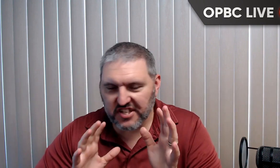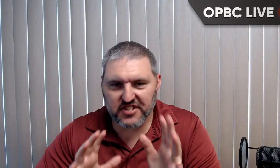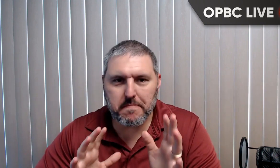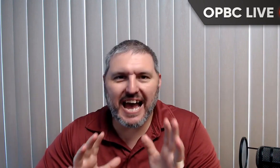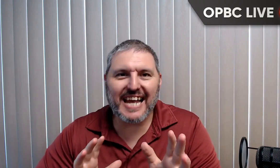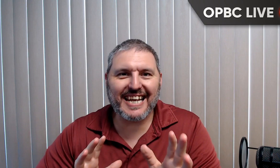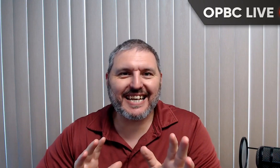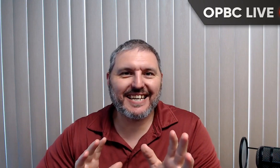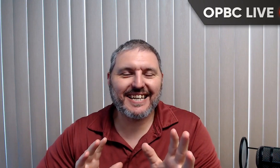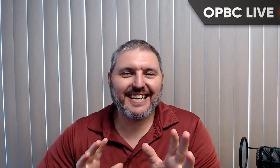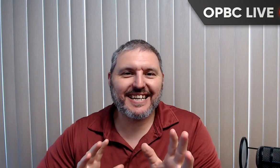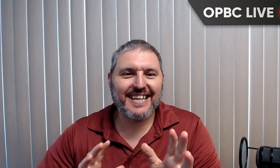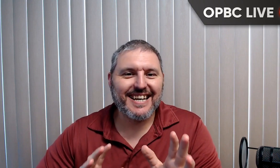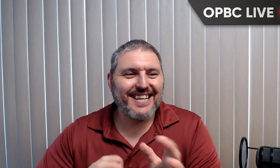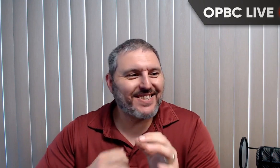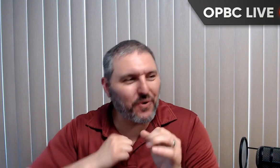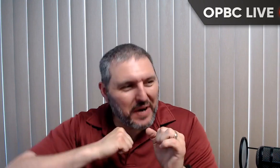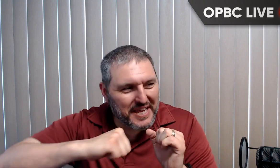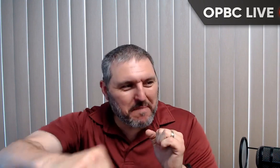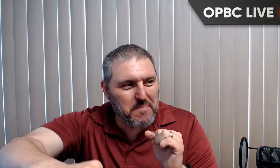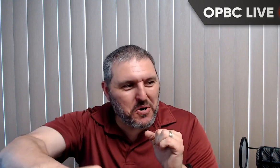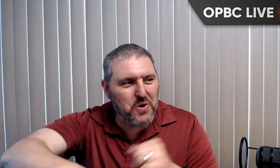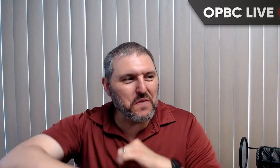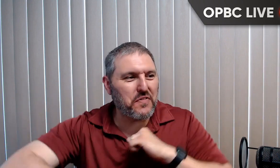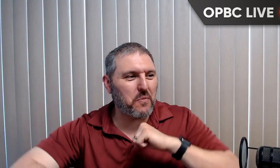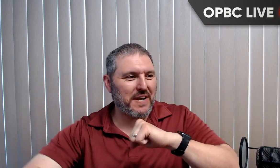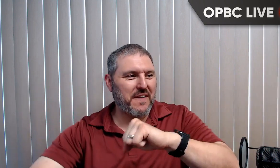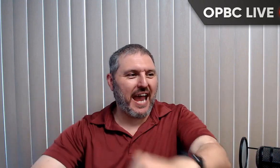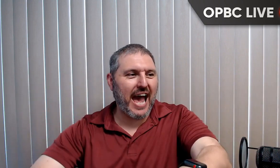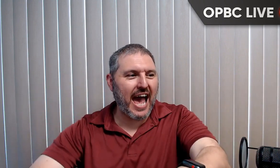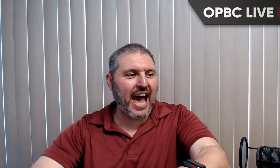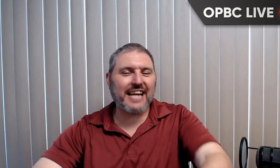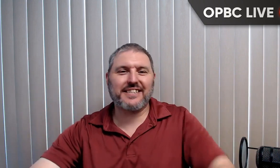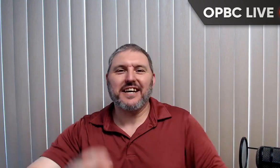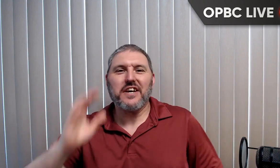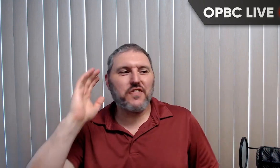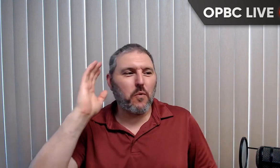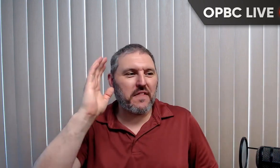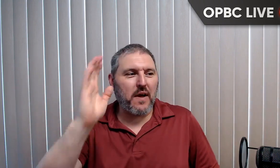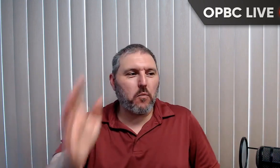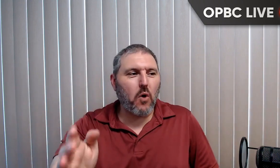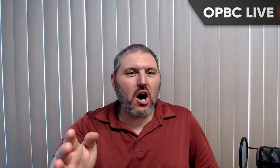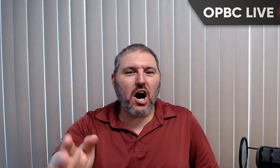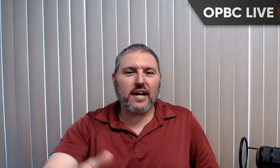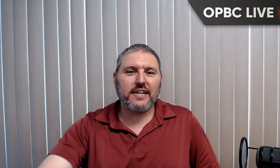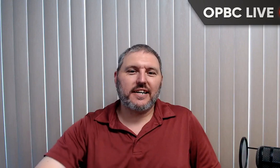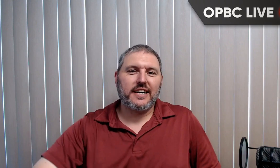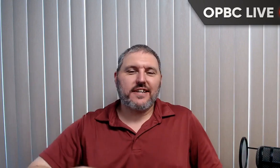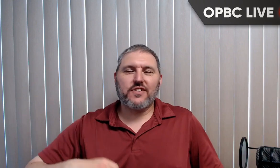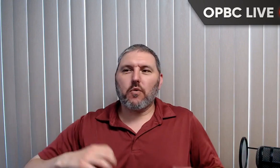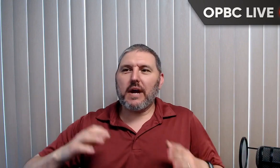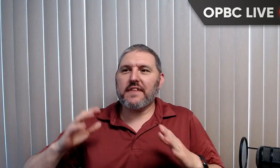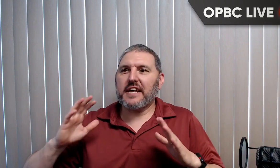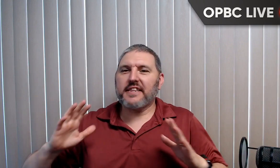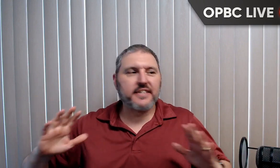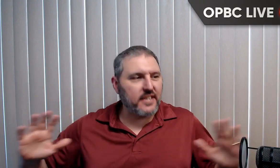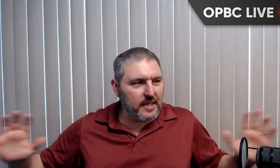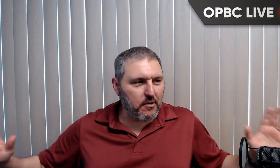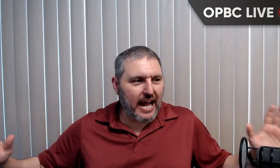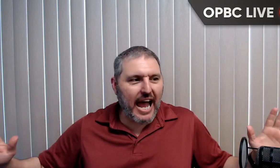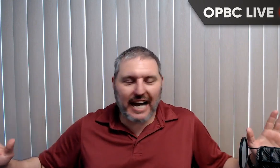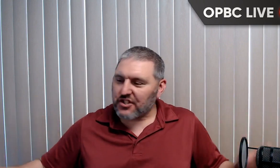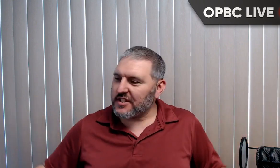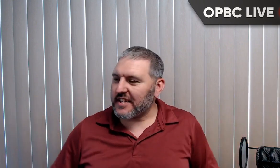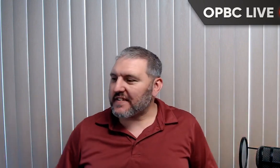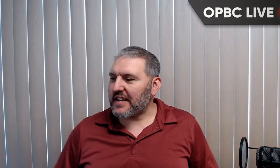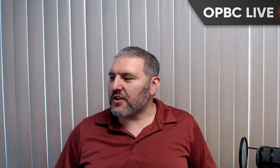They're systematic. The way they move, the way they act, the way they walk, the